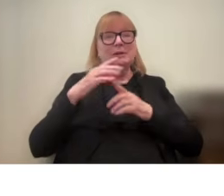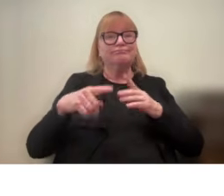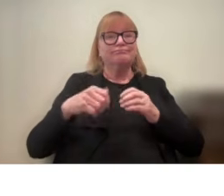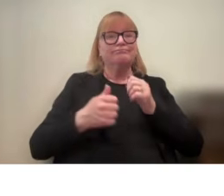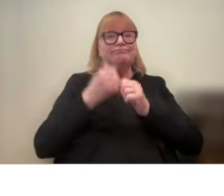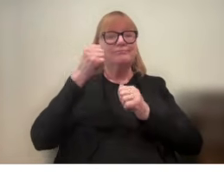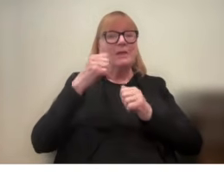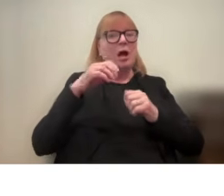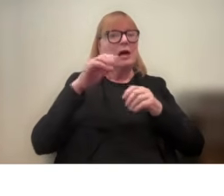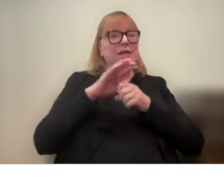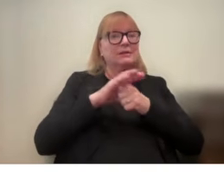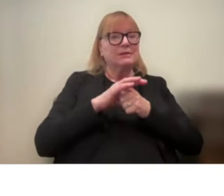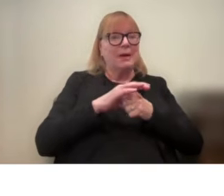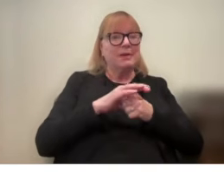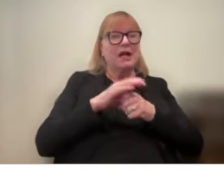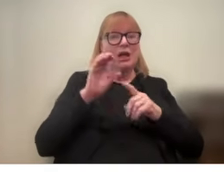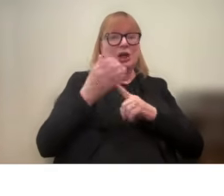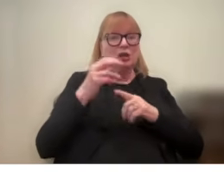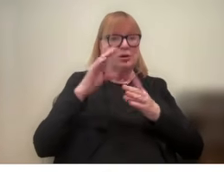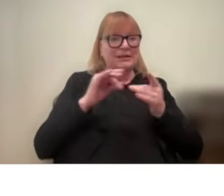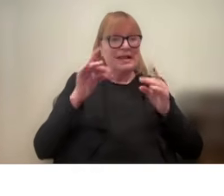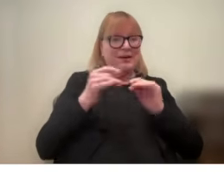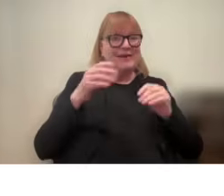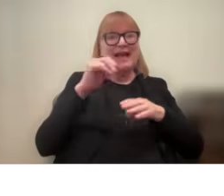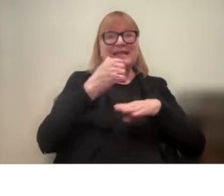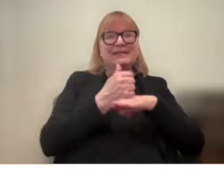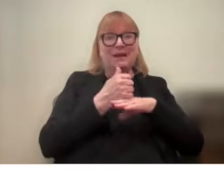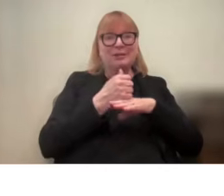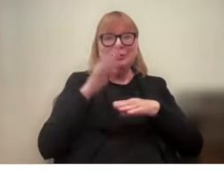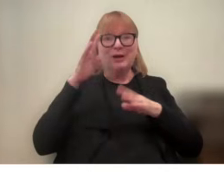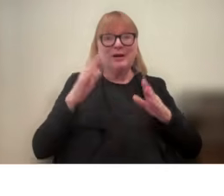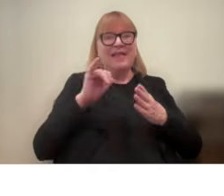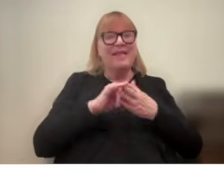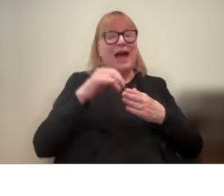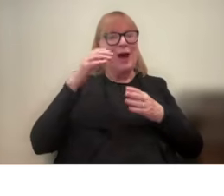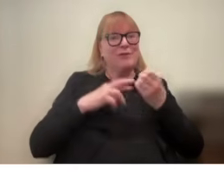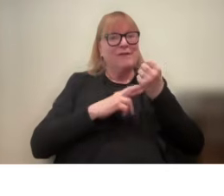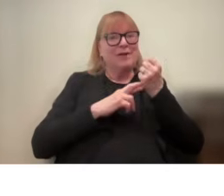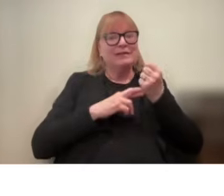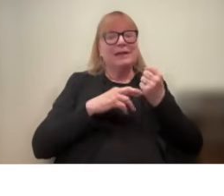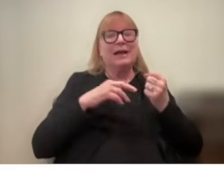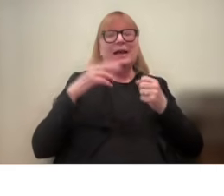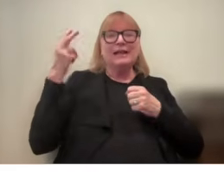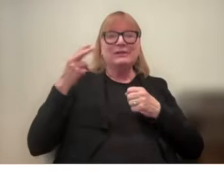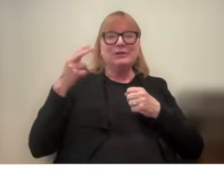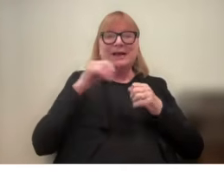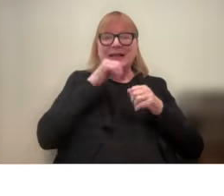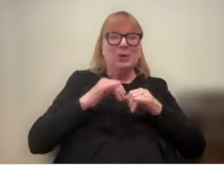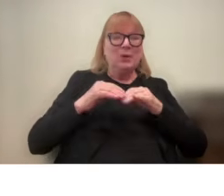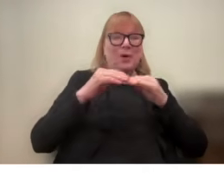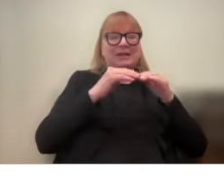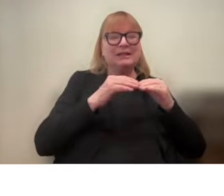already dominant cultural narratives and established creators. This reinforces the historical inequalities, shaping our